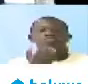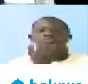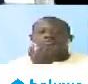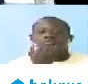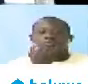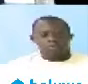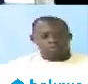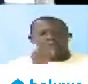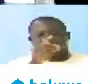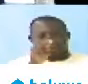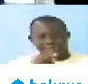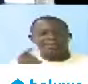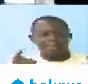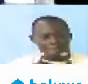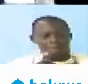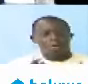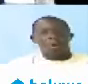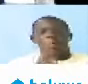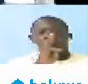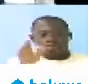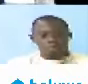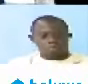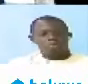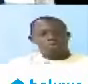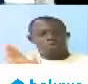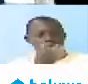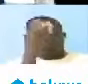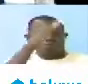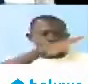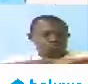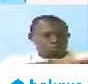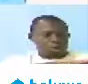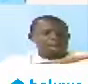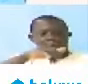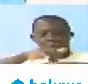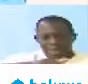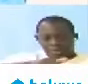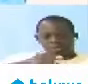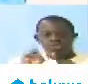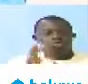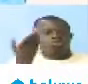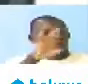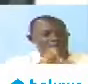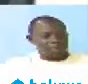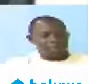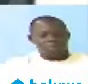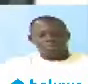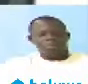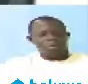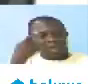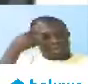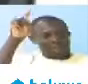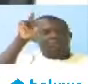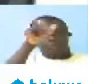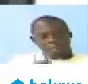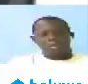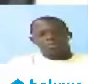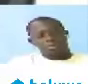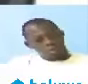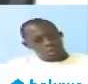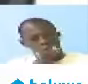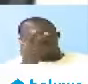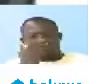say this, but those who attended formal schooling, sometimes they are cunning. So Burkan do siva takulu nyama kan